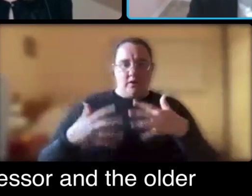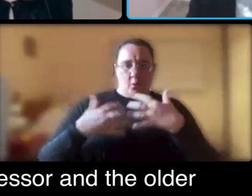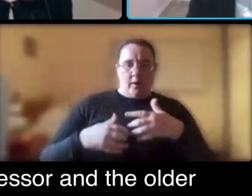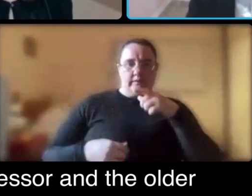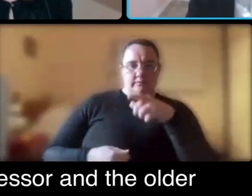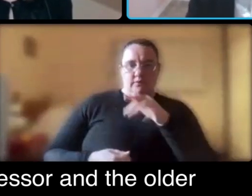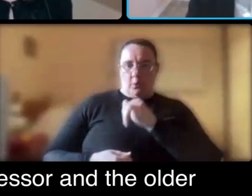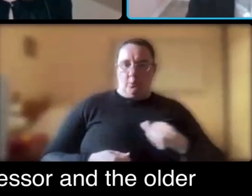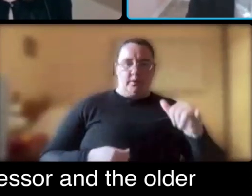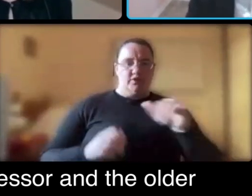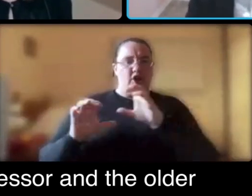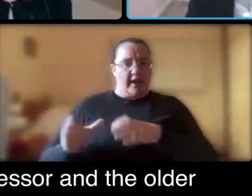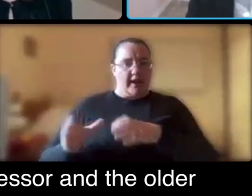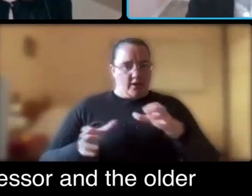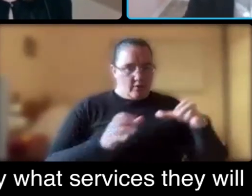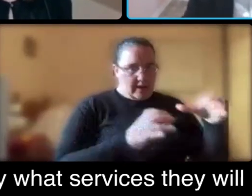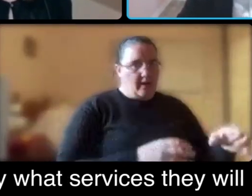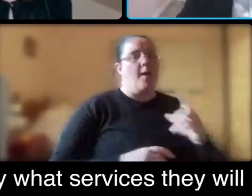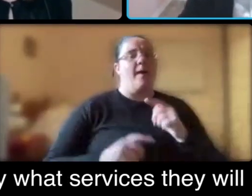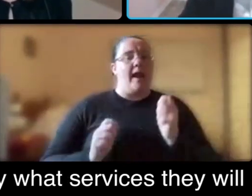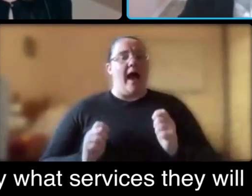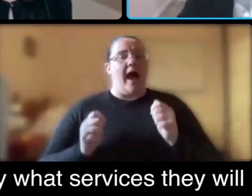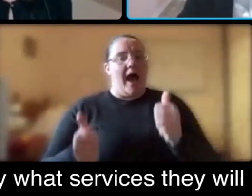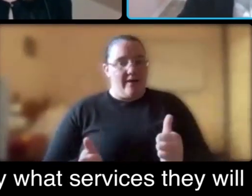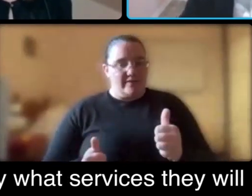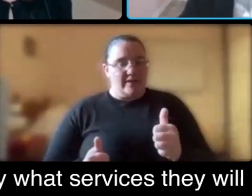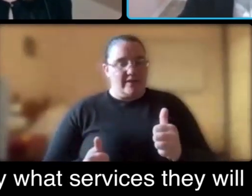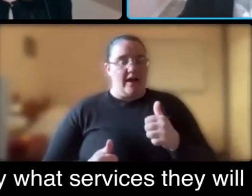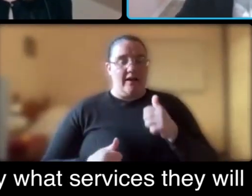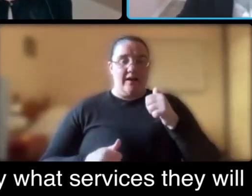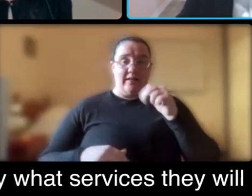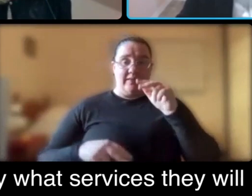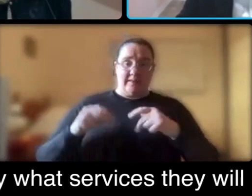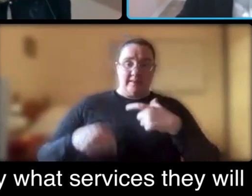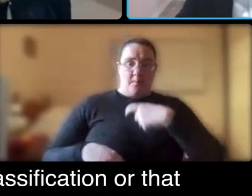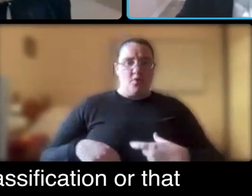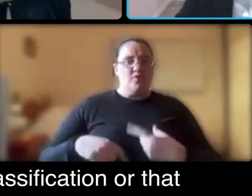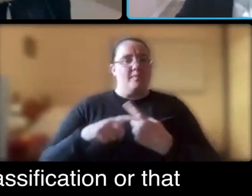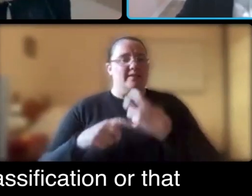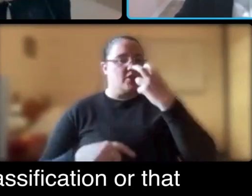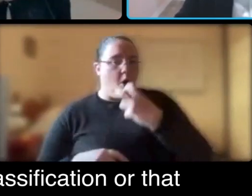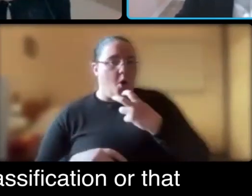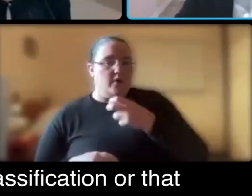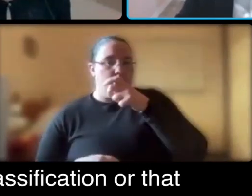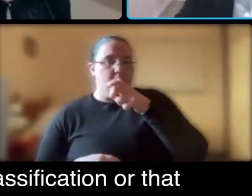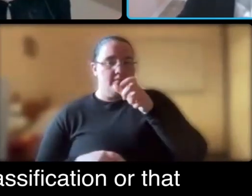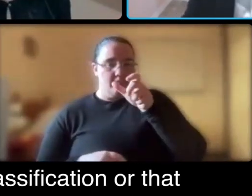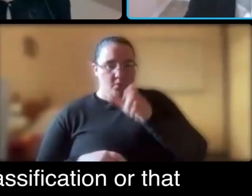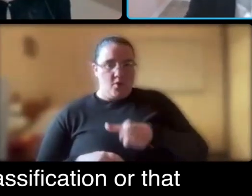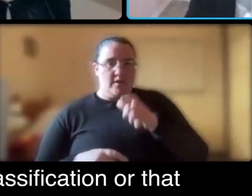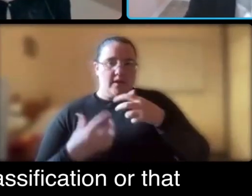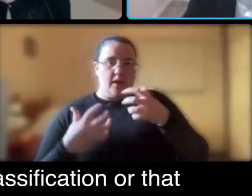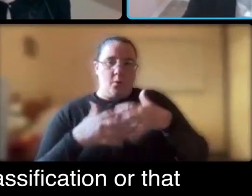the assessor and the older person to determine exactly what services they will access, but within